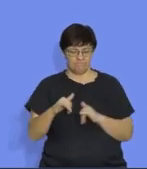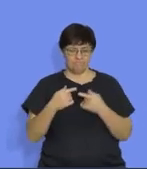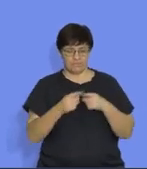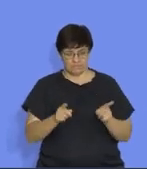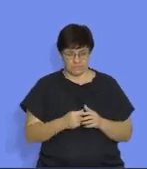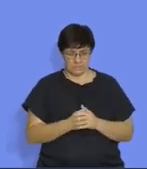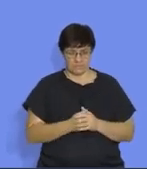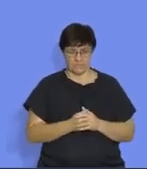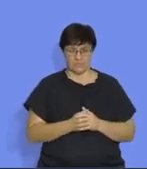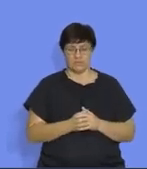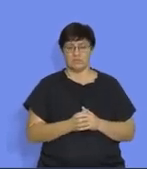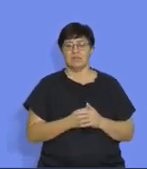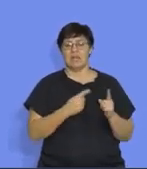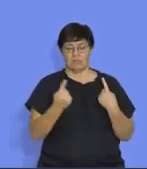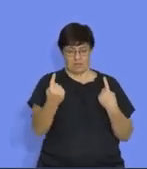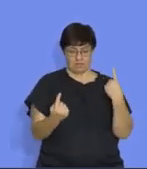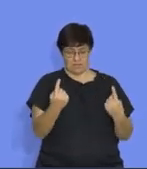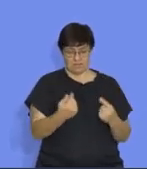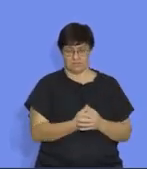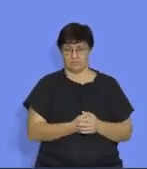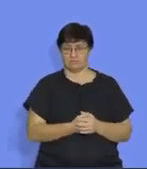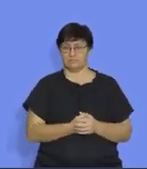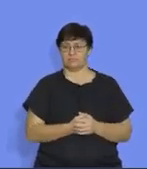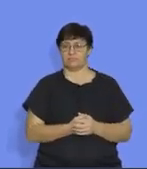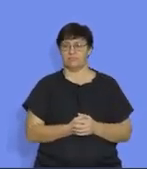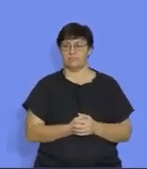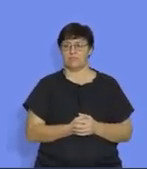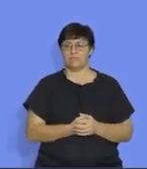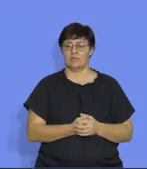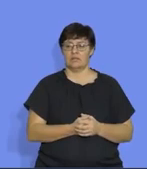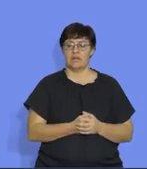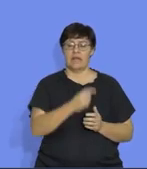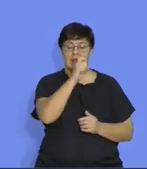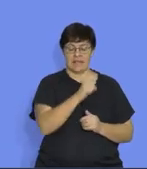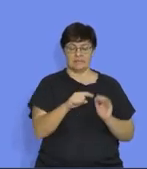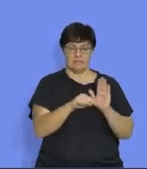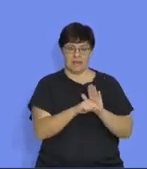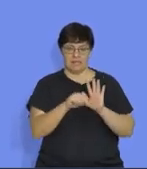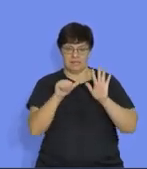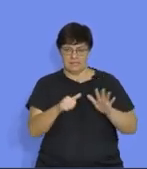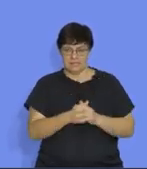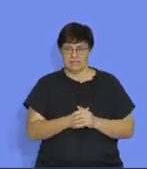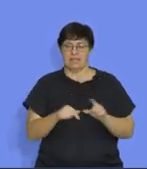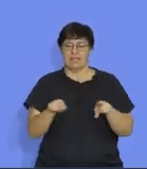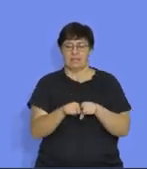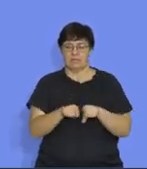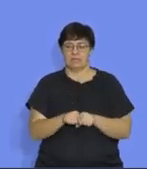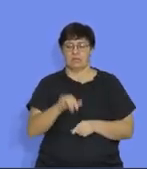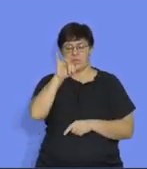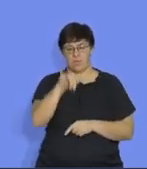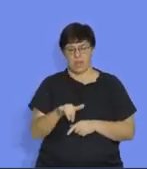an arithmetic sequence are equal to each other. So that means that x minus 6 will be equal